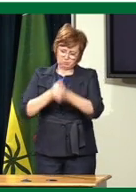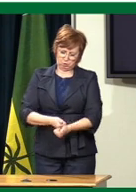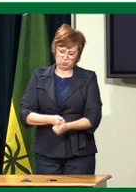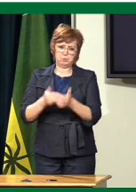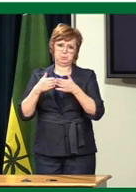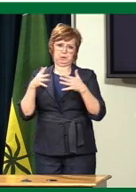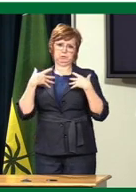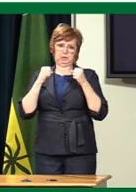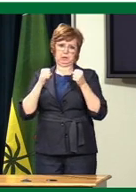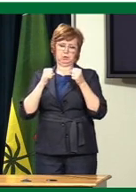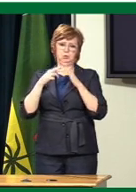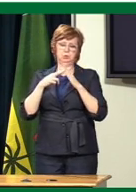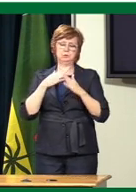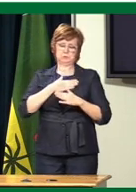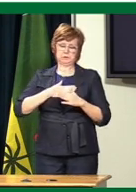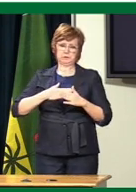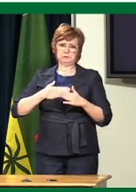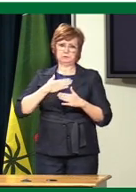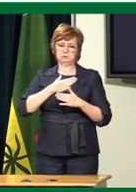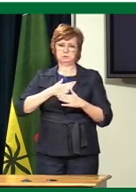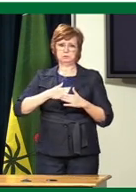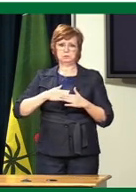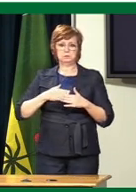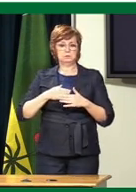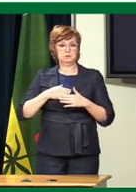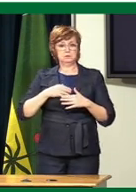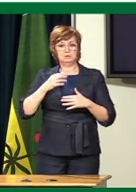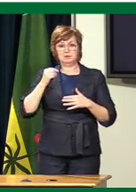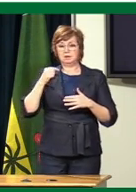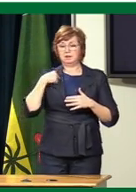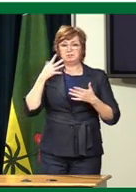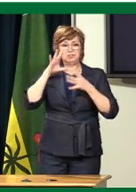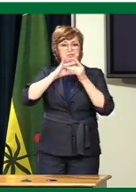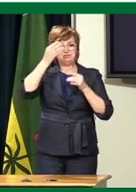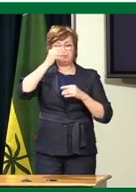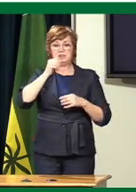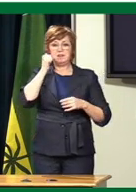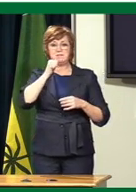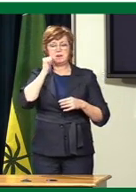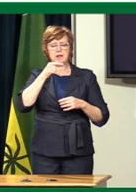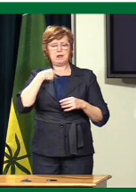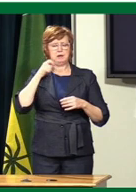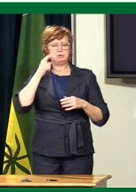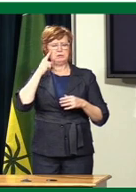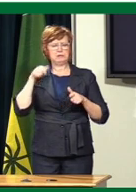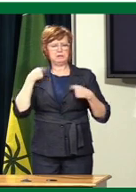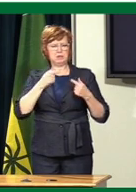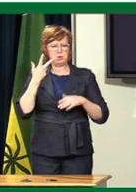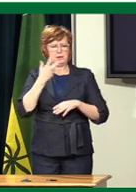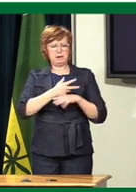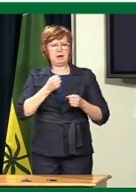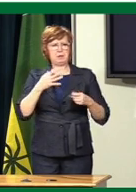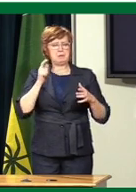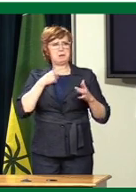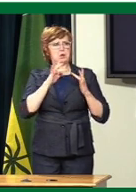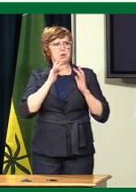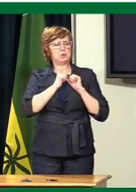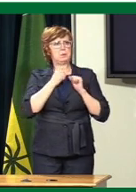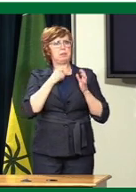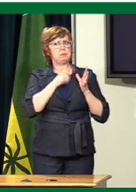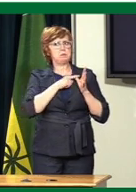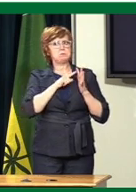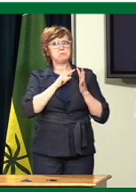must on a daily basis say how many contacts, close contacts did I have over the last 3 days. And you should